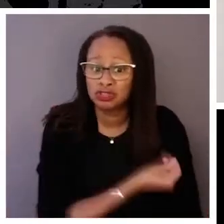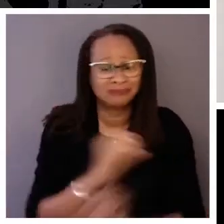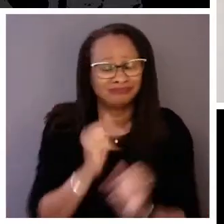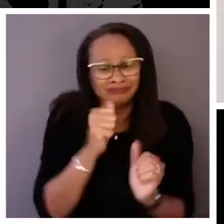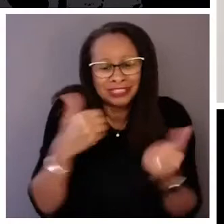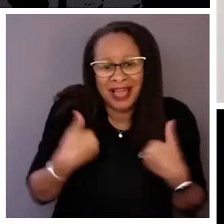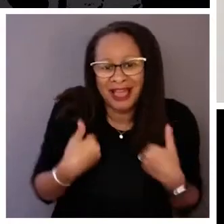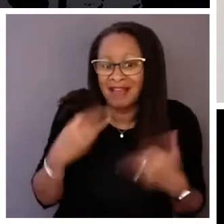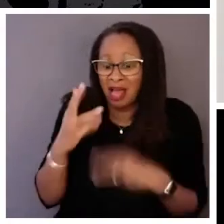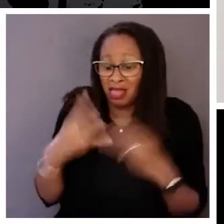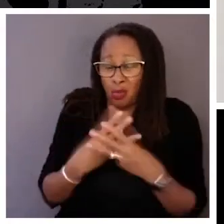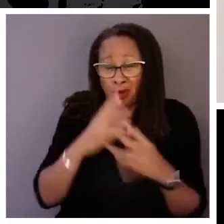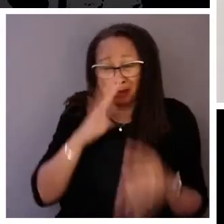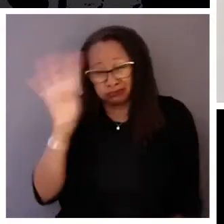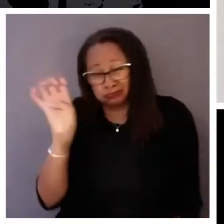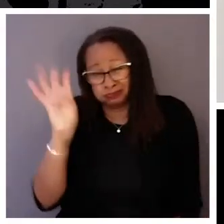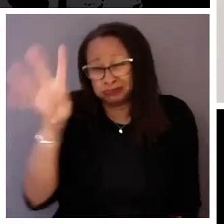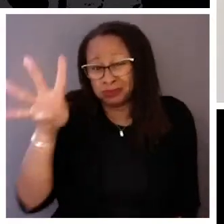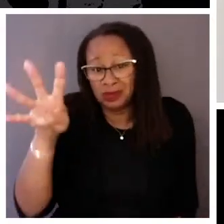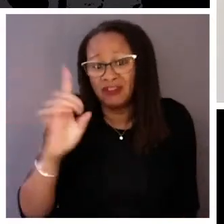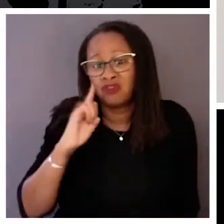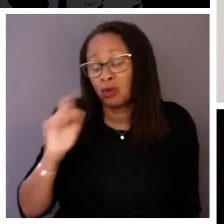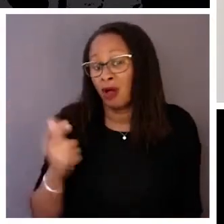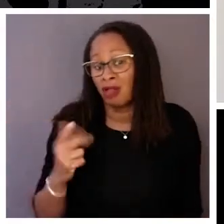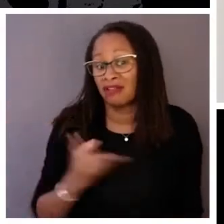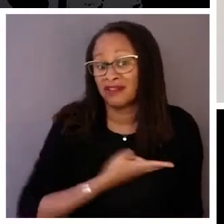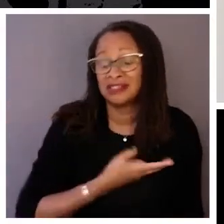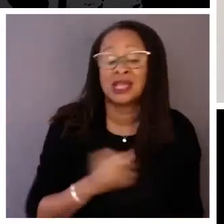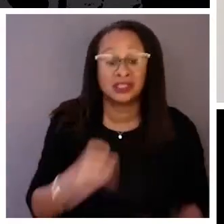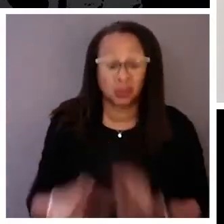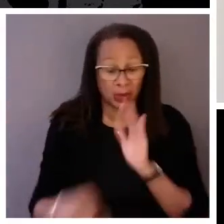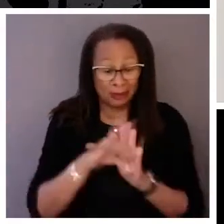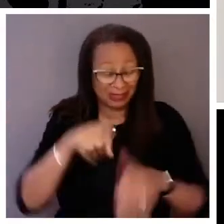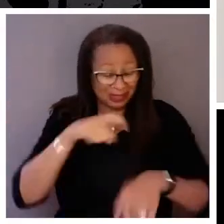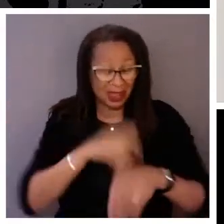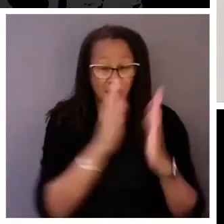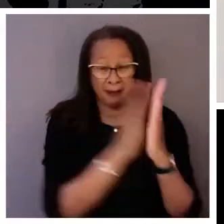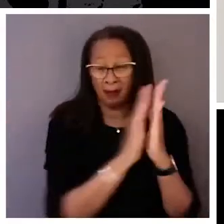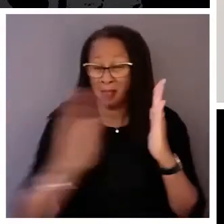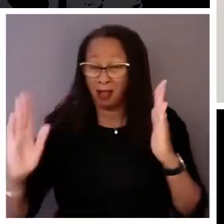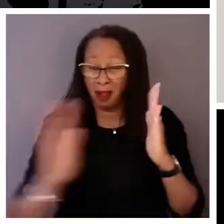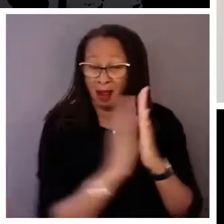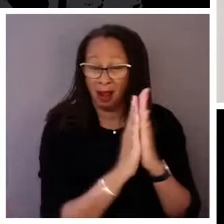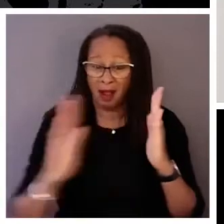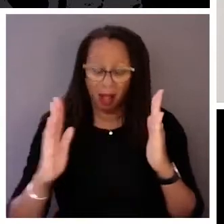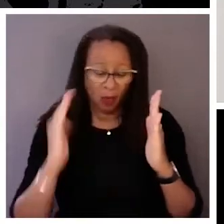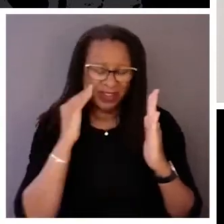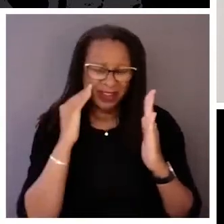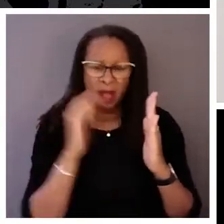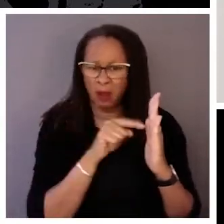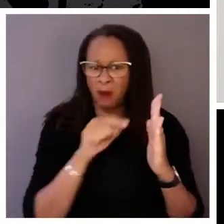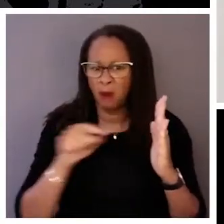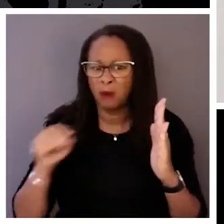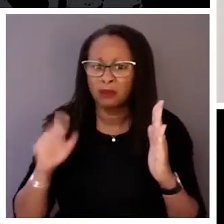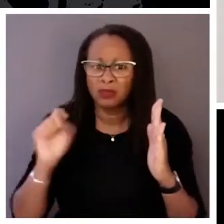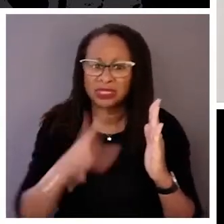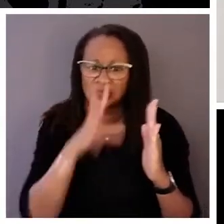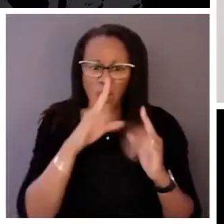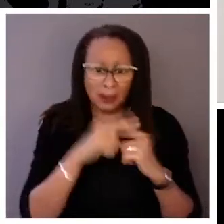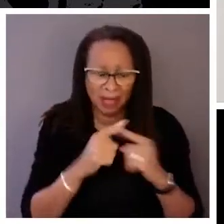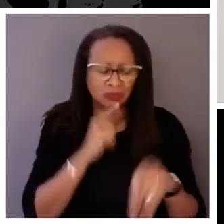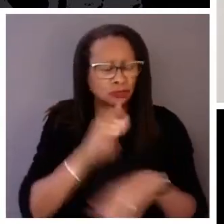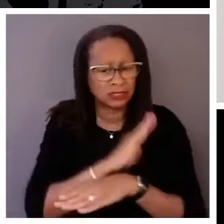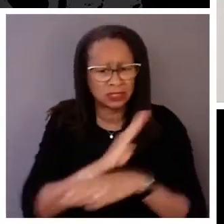the world of the unknown. And so we picked a time period that we knew that we could talk about and